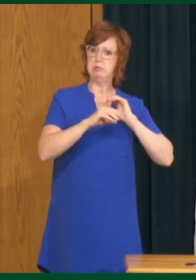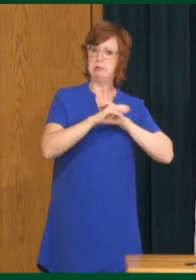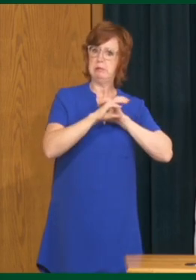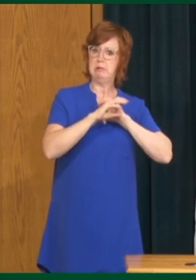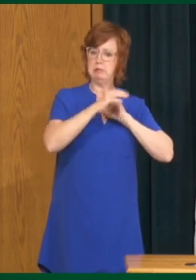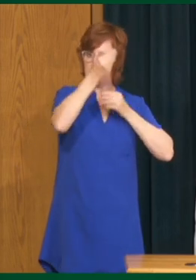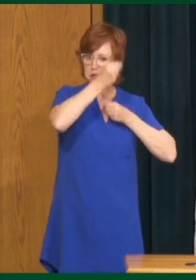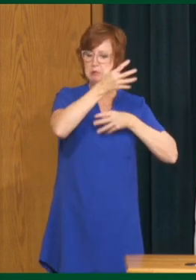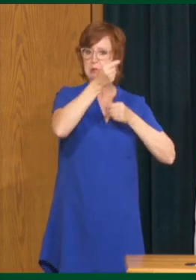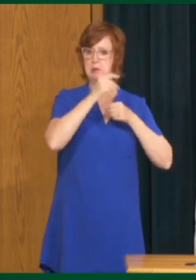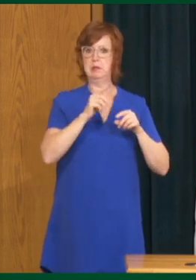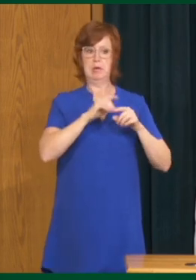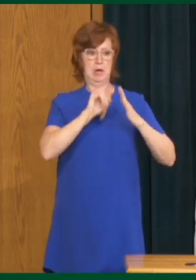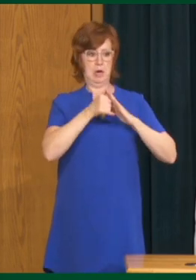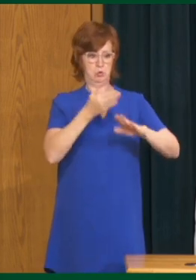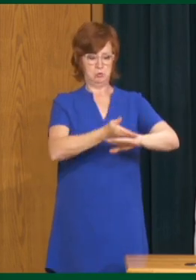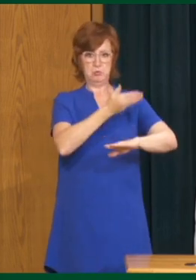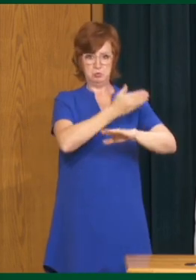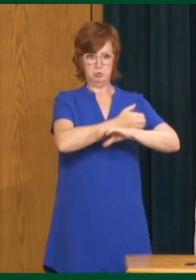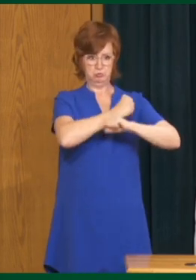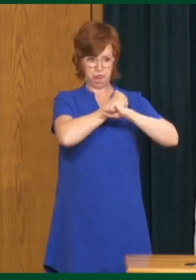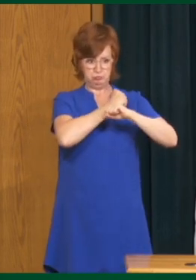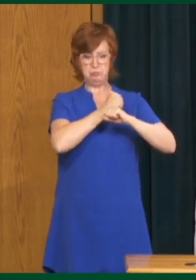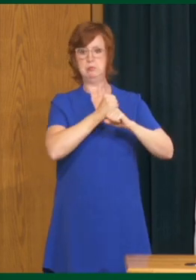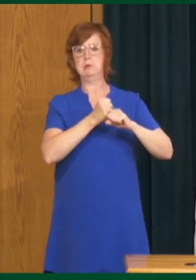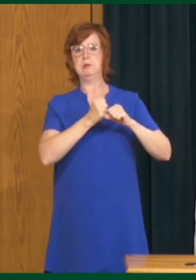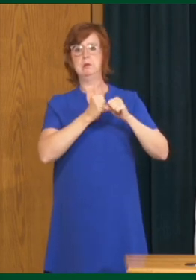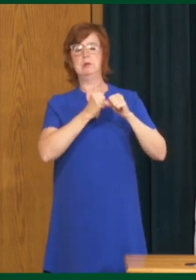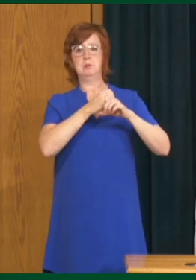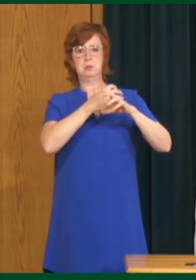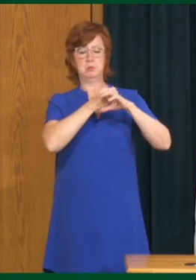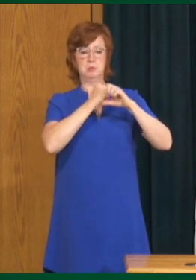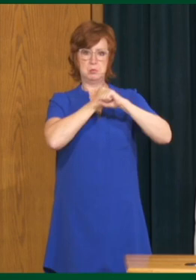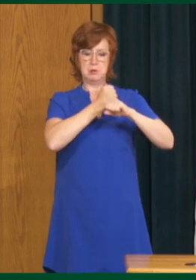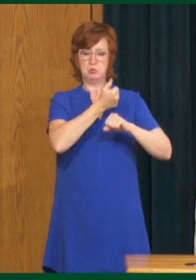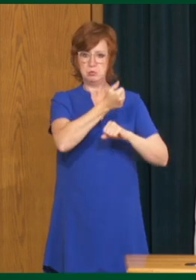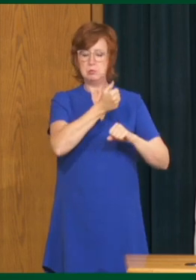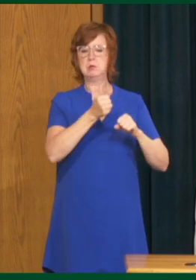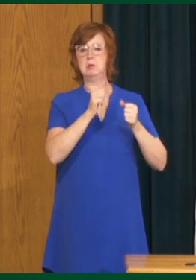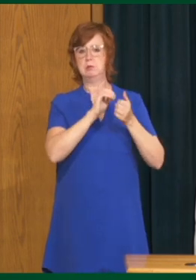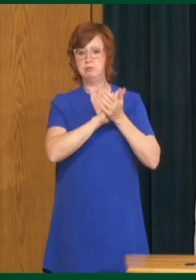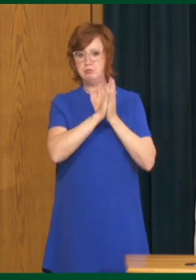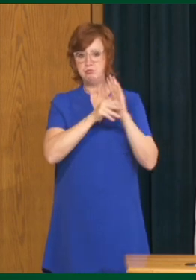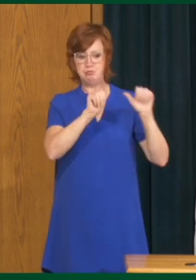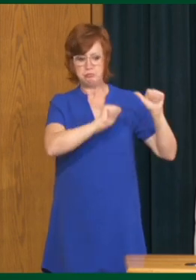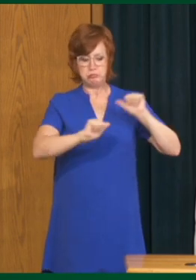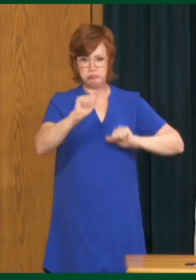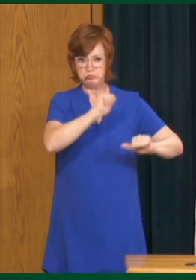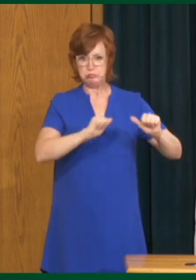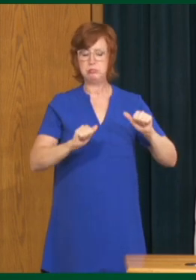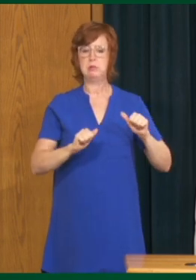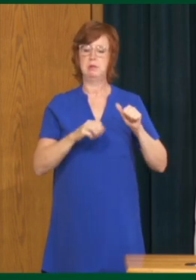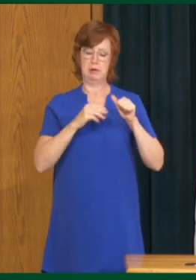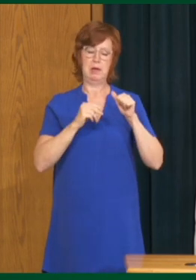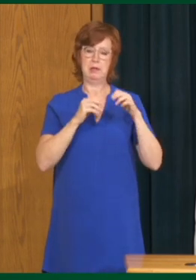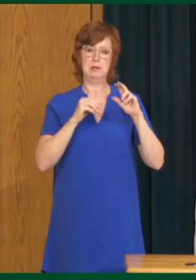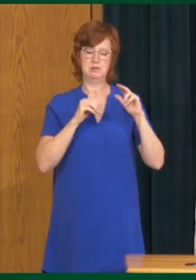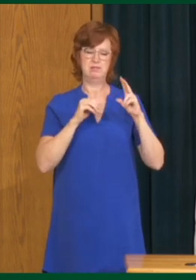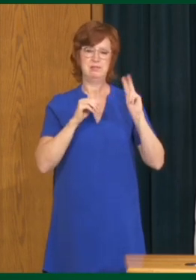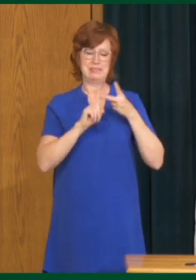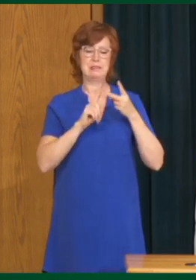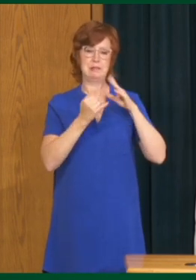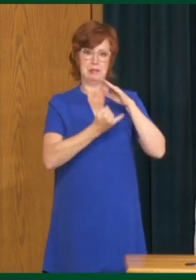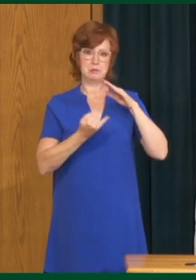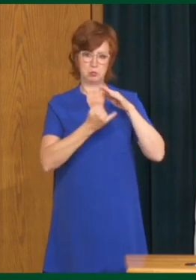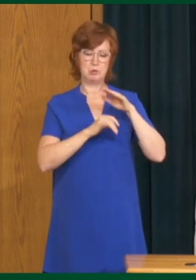to protect yourself and those around you, and ensuring compliance with self-isolation orders. I should note that the two Hutterite communities